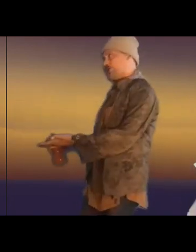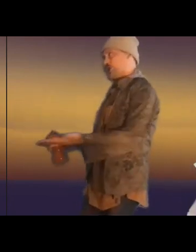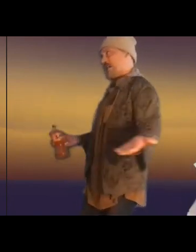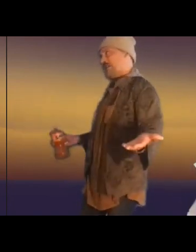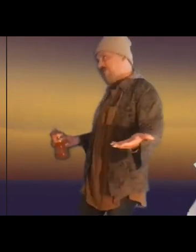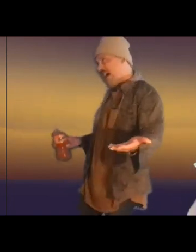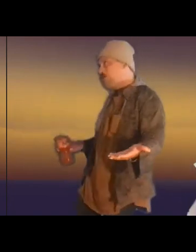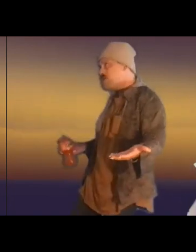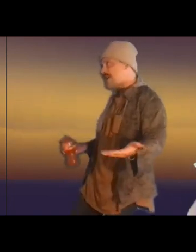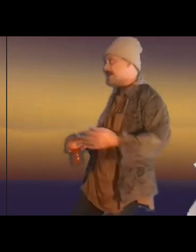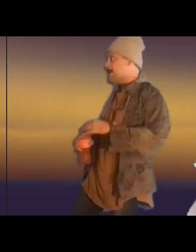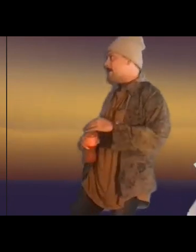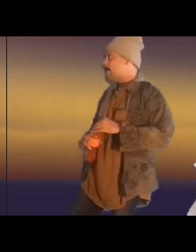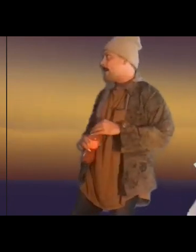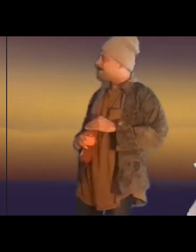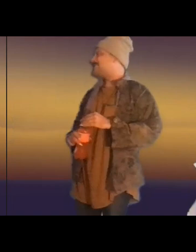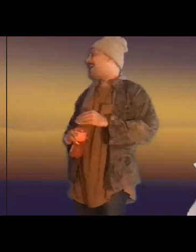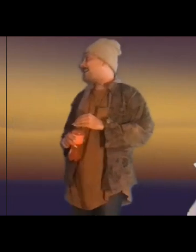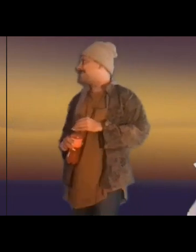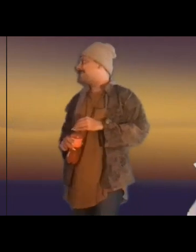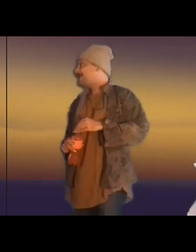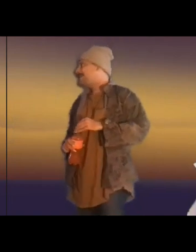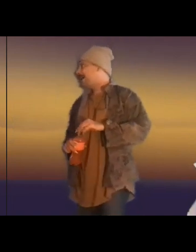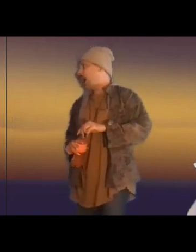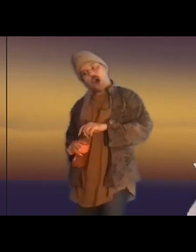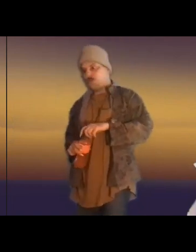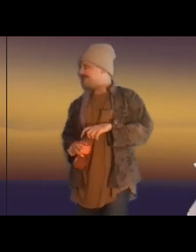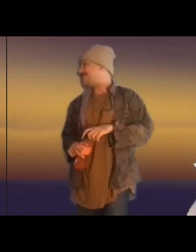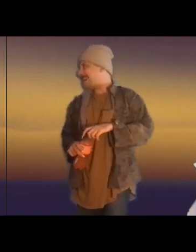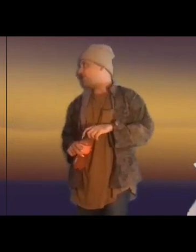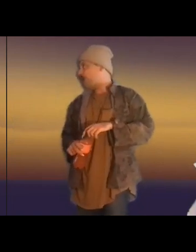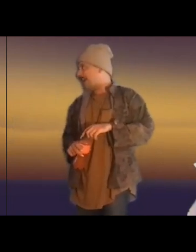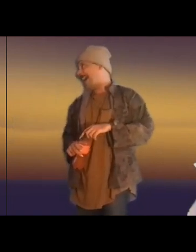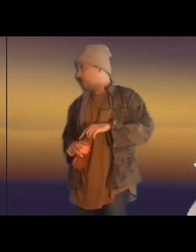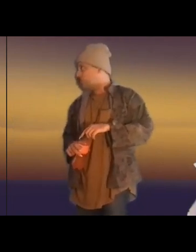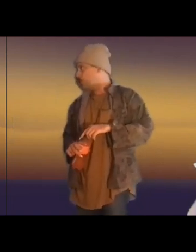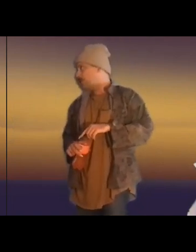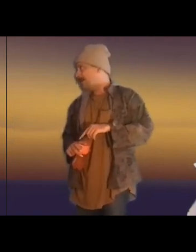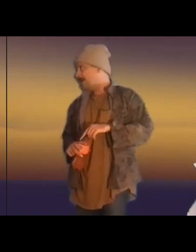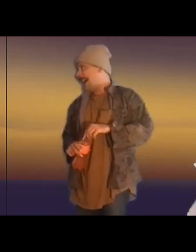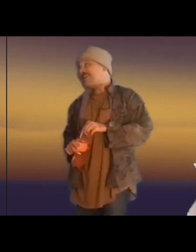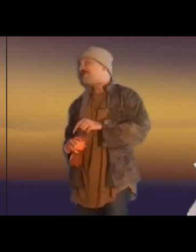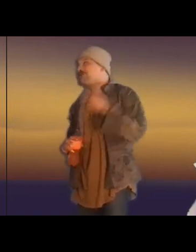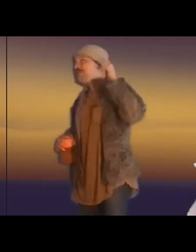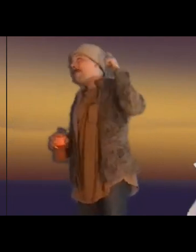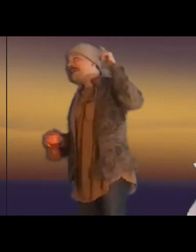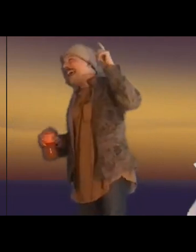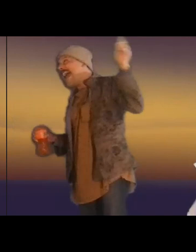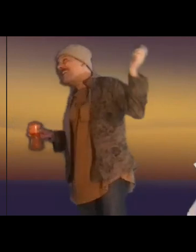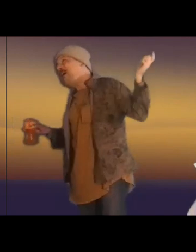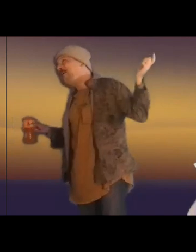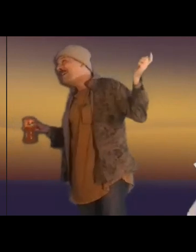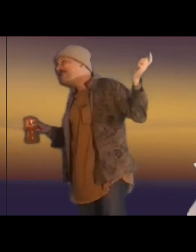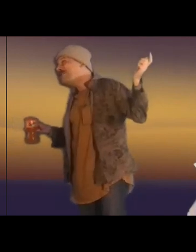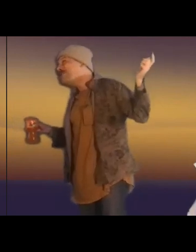park ranger here has found me. And besides, a home is sacred, Angel. And a screwed up in the